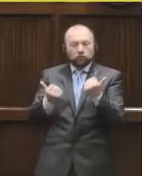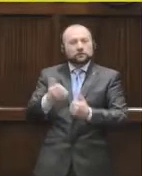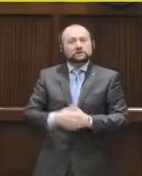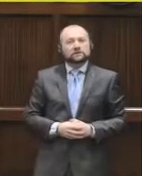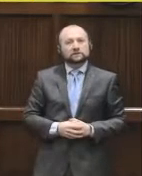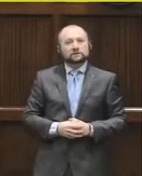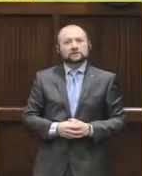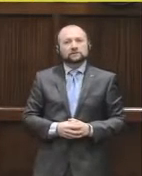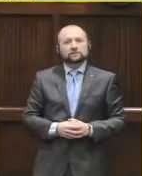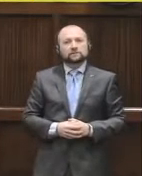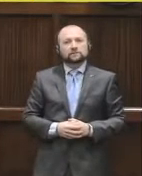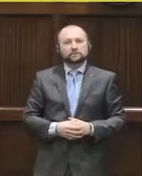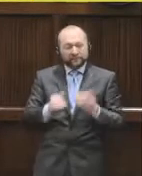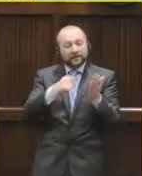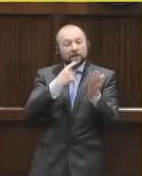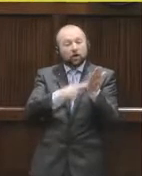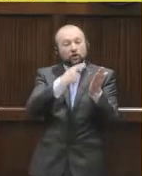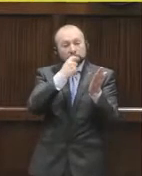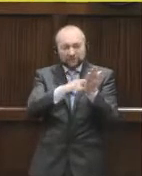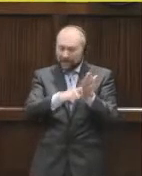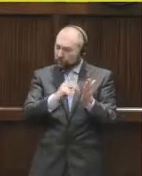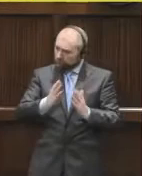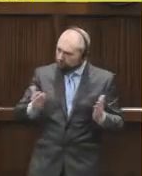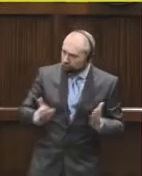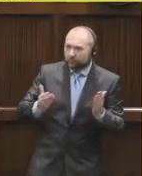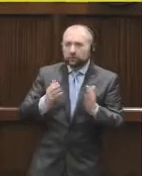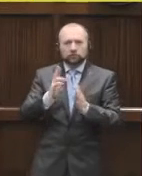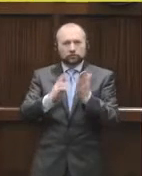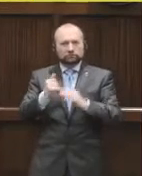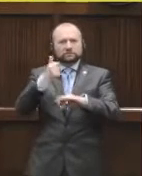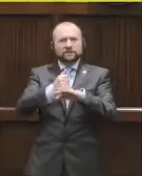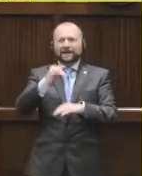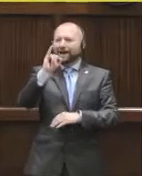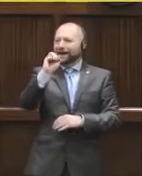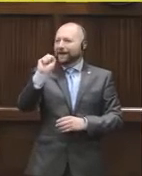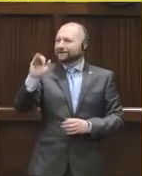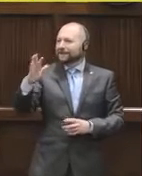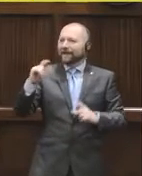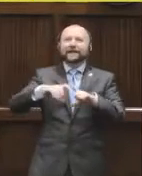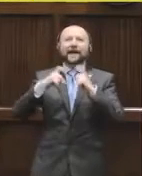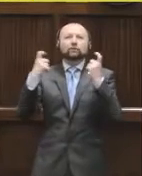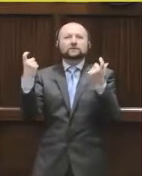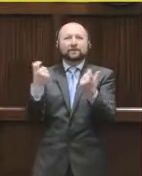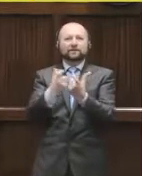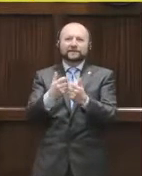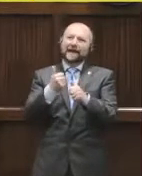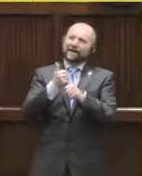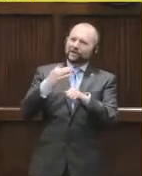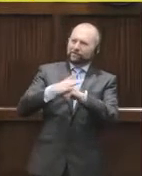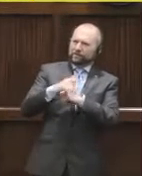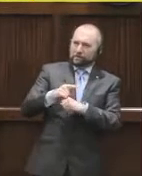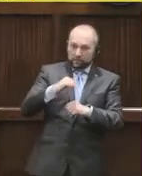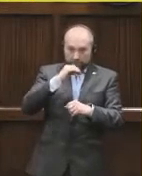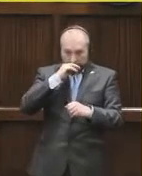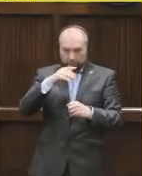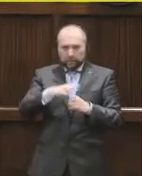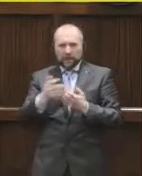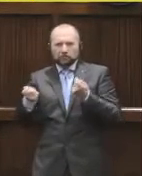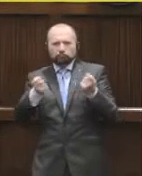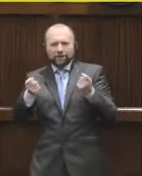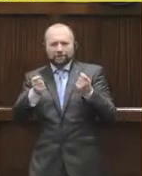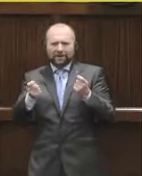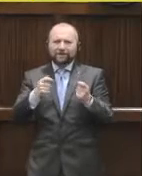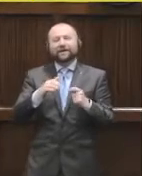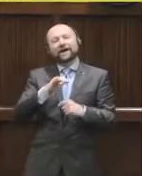It advocates for the establishment of an Irish Sign Language Council, which would regulate sign language interpreters